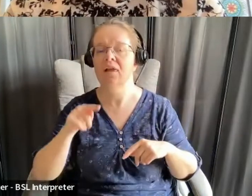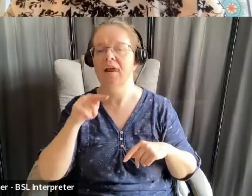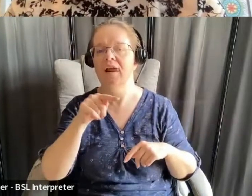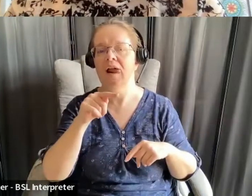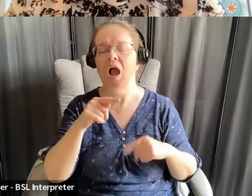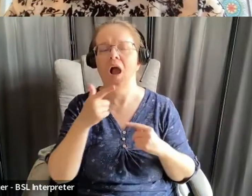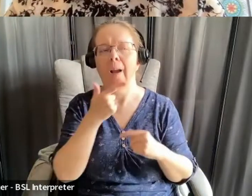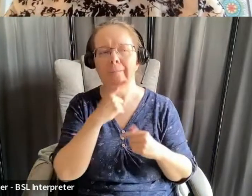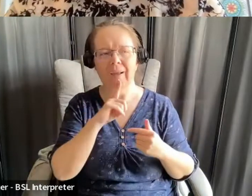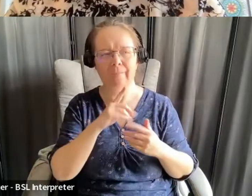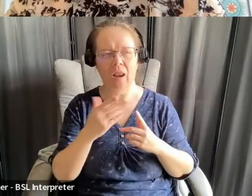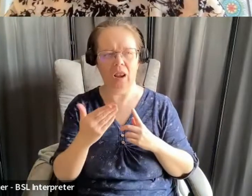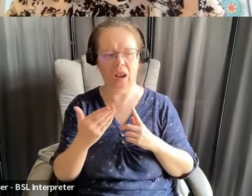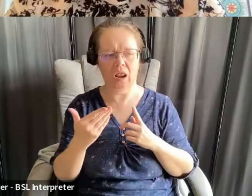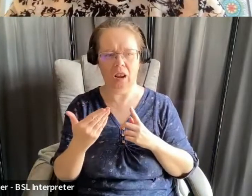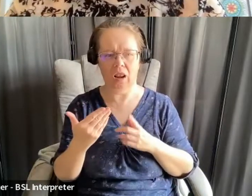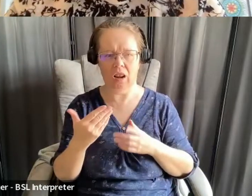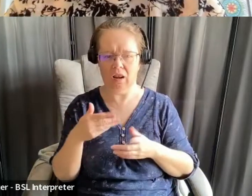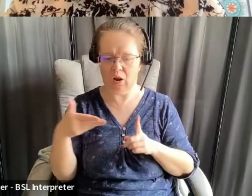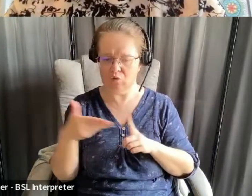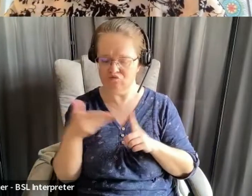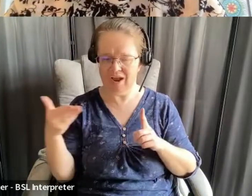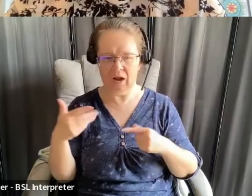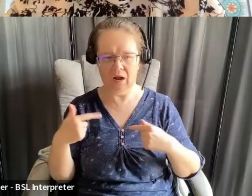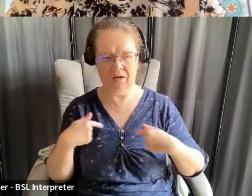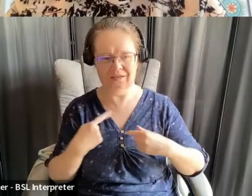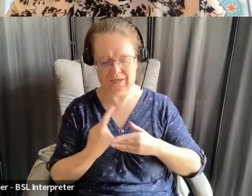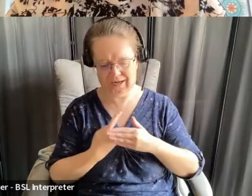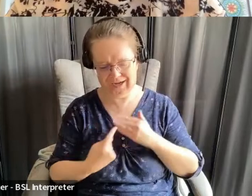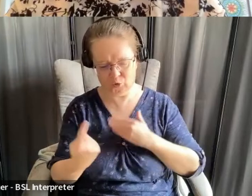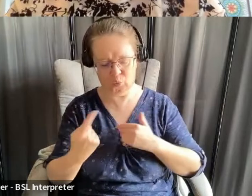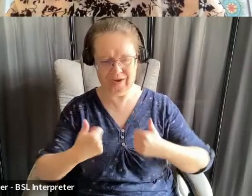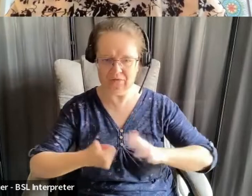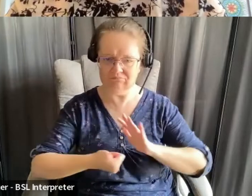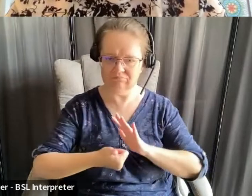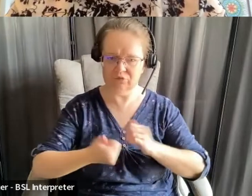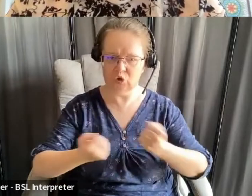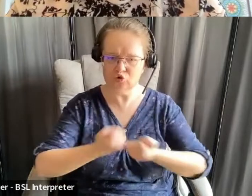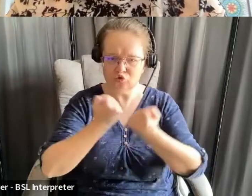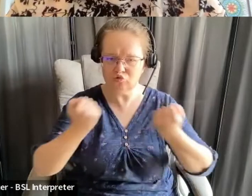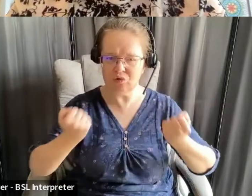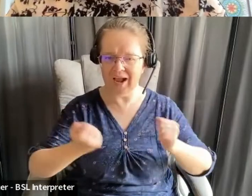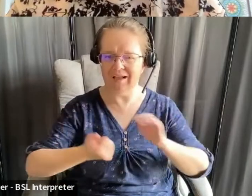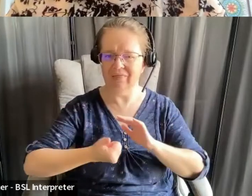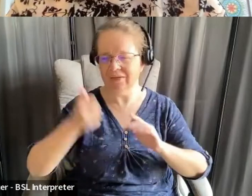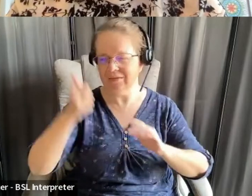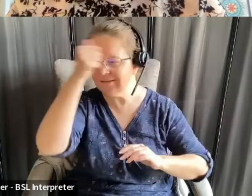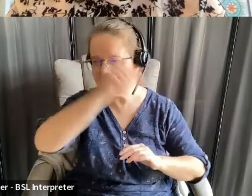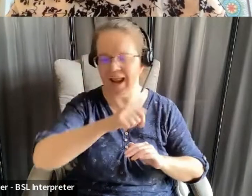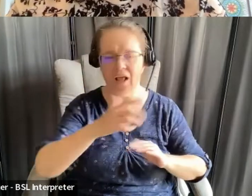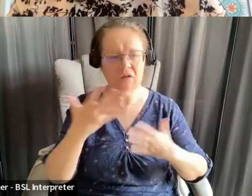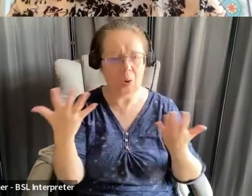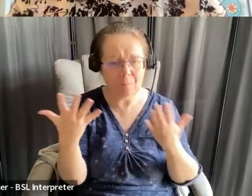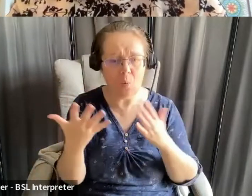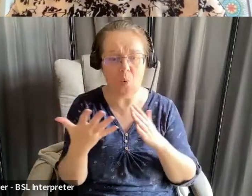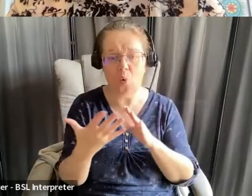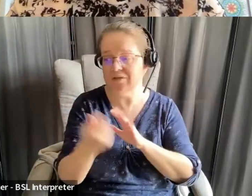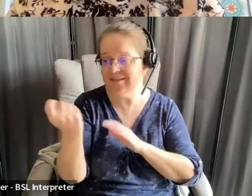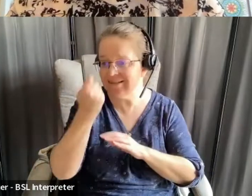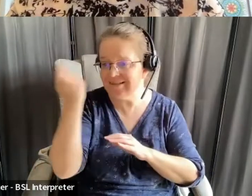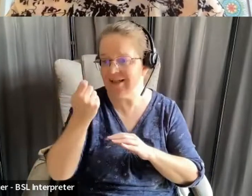recognize and regularly use their unique strengths and talents can be more successful, they can be more happier,